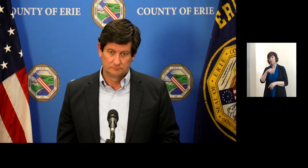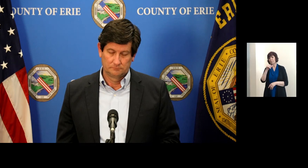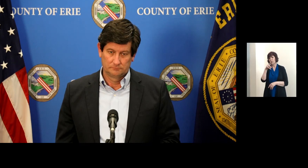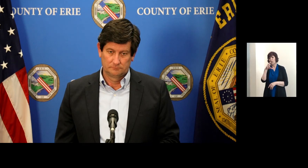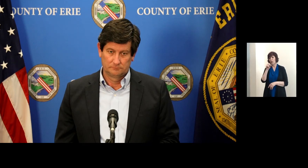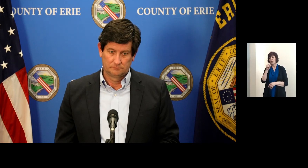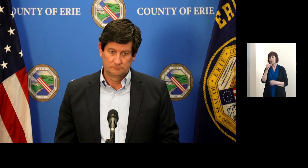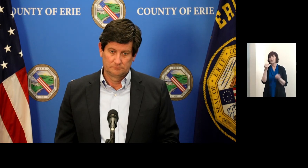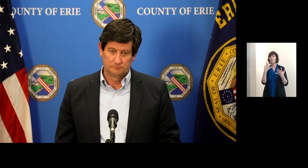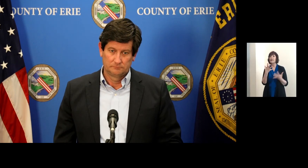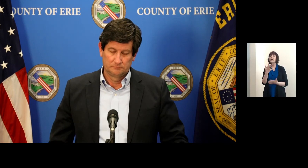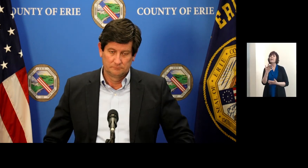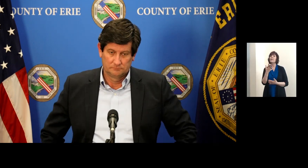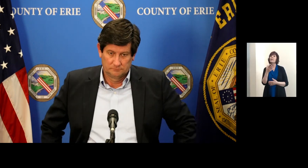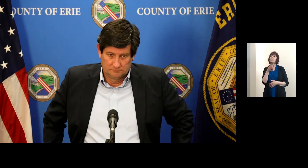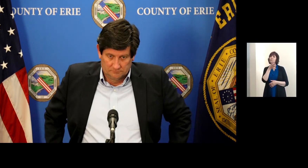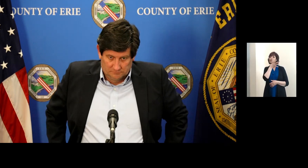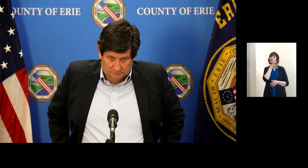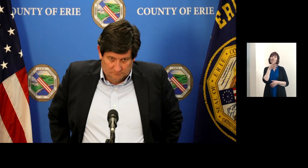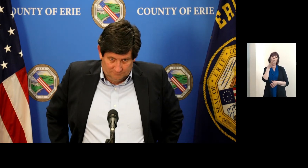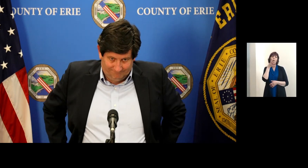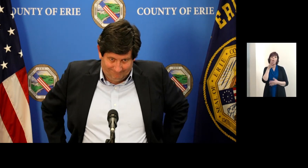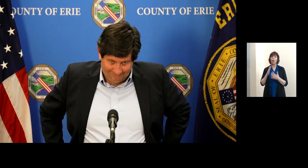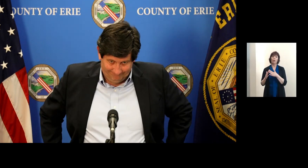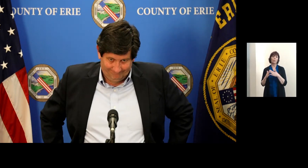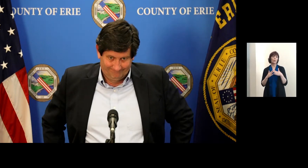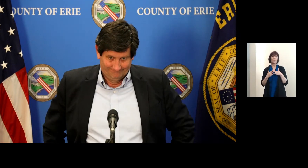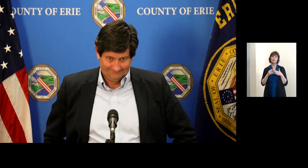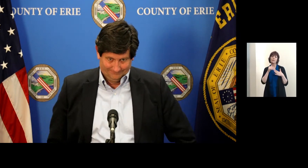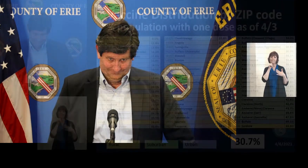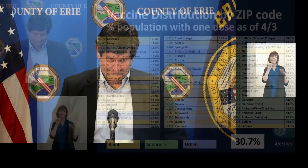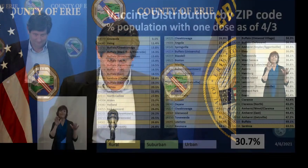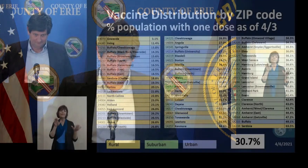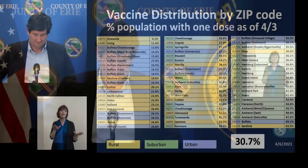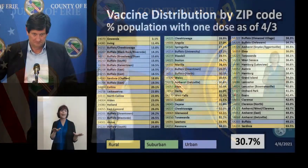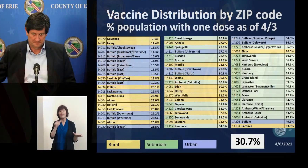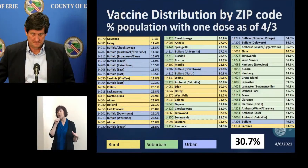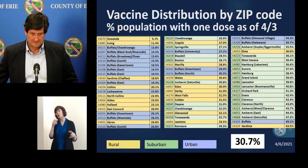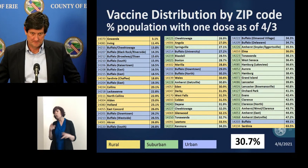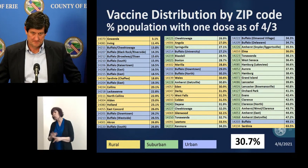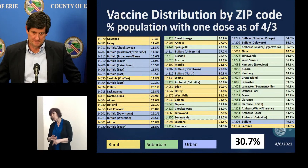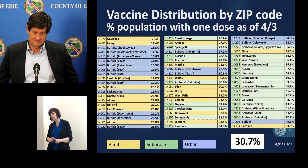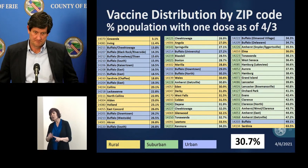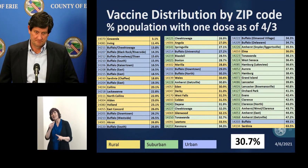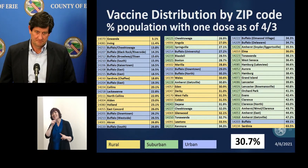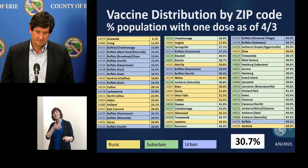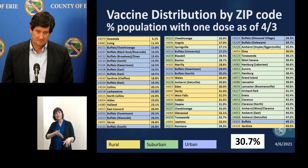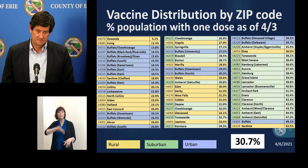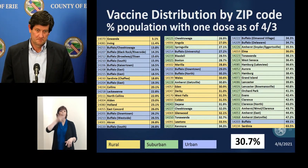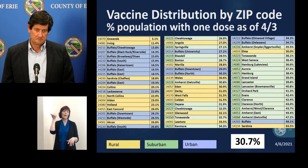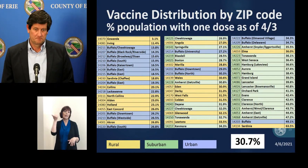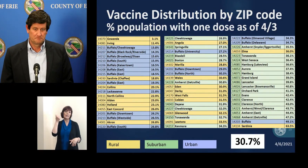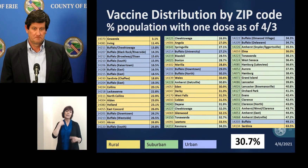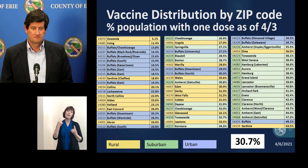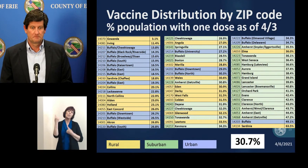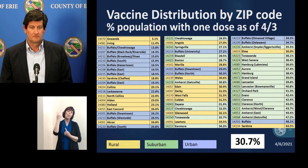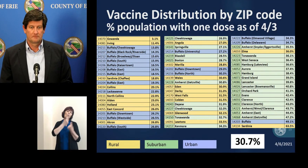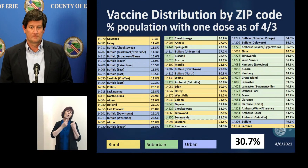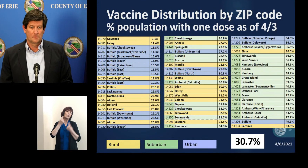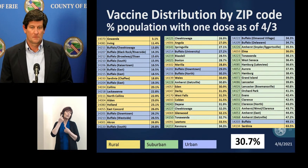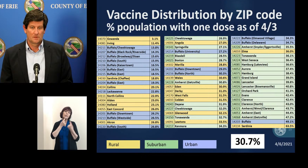weren't necessarily doing the best. They weren't necessarily doing the worst. I wonder what sort